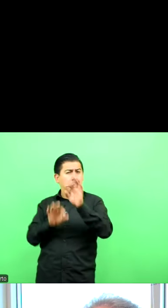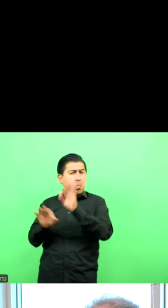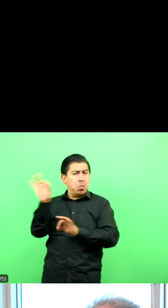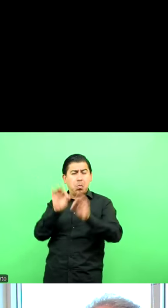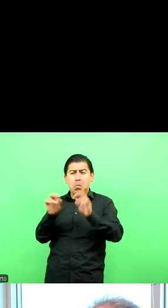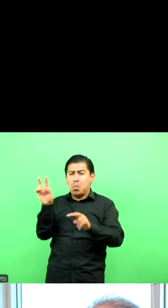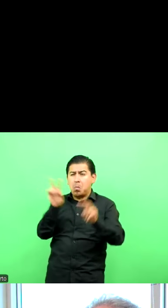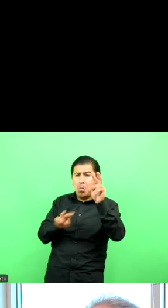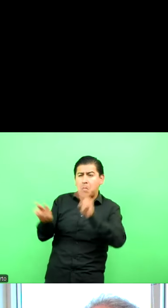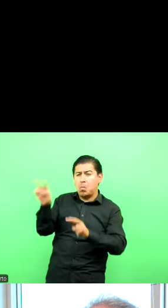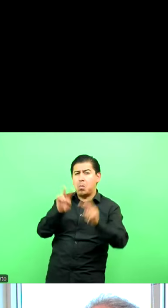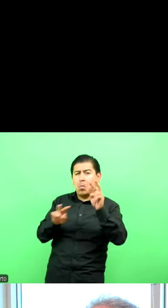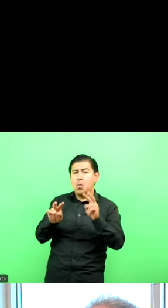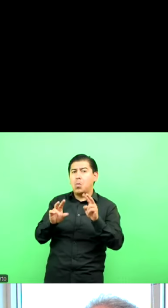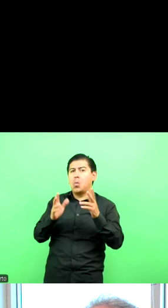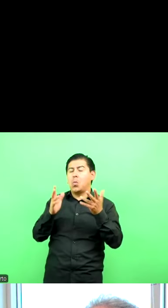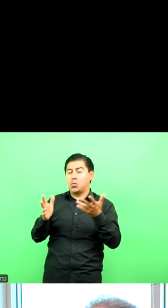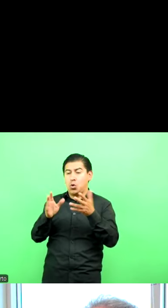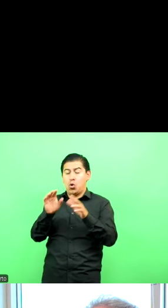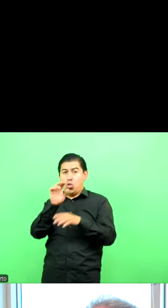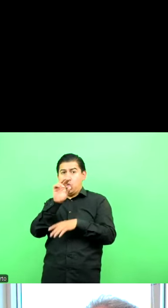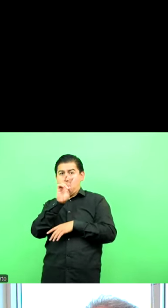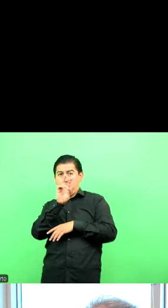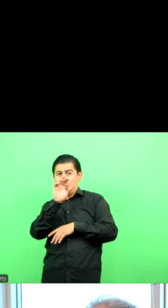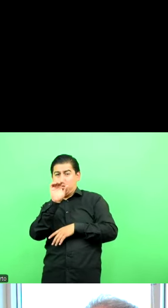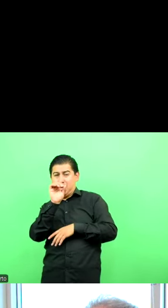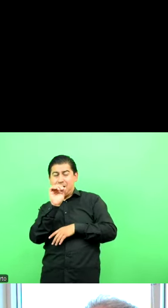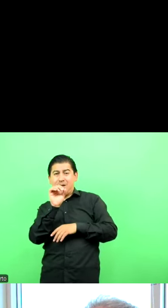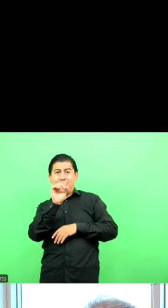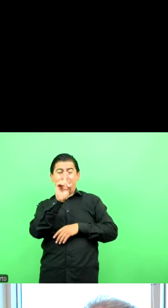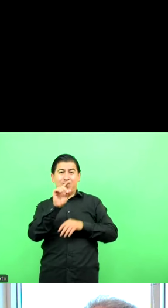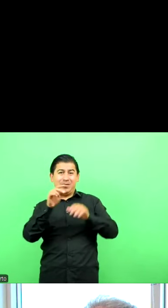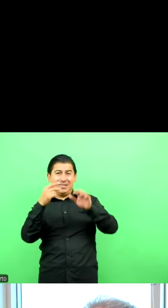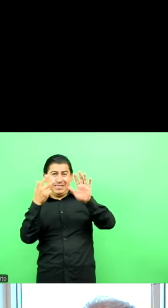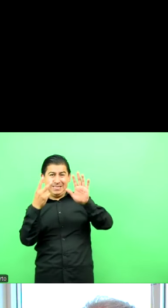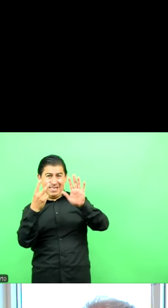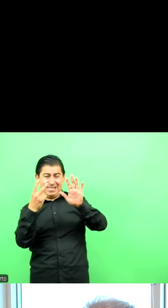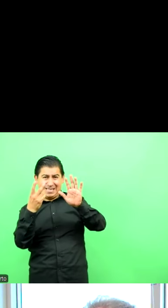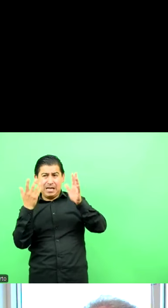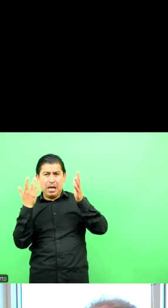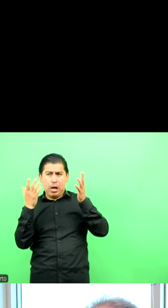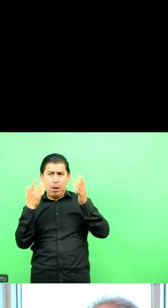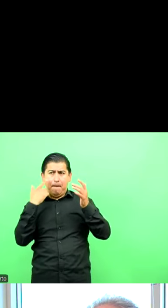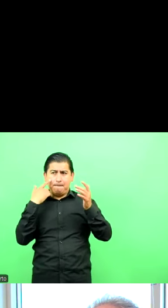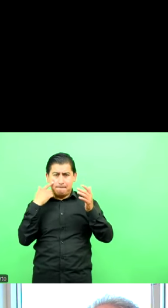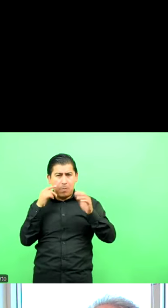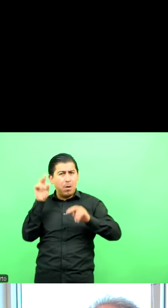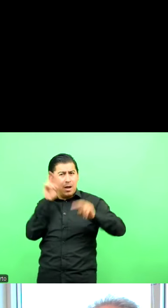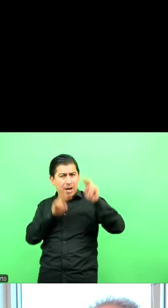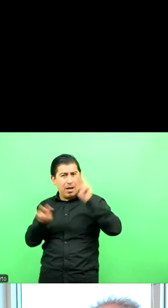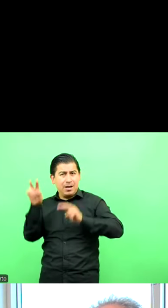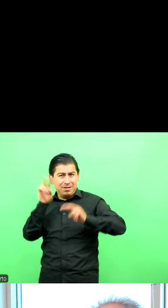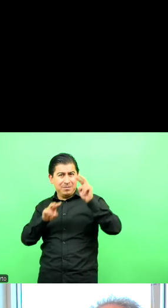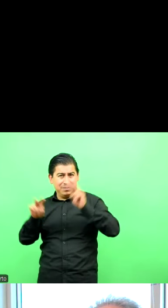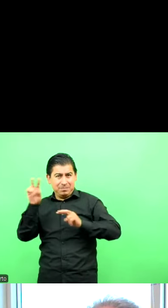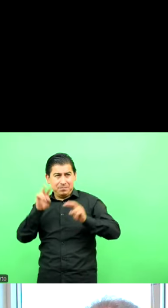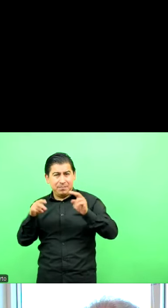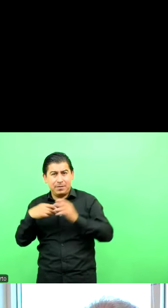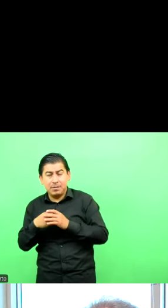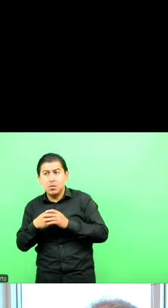63% of the articles was from between the 16 to 19 and 25% in 2019, which means that it is a